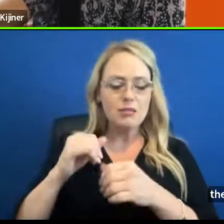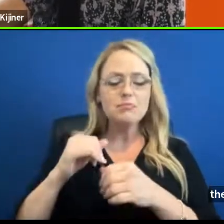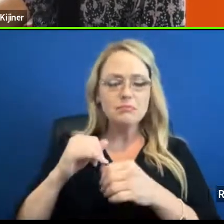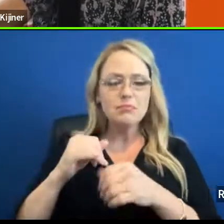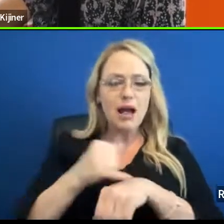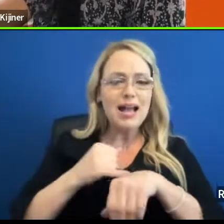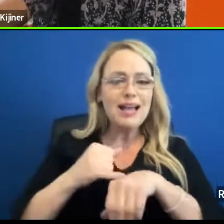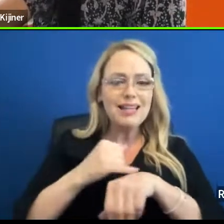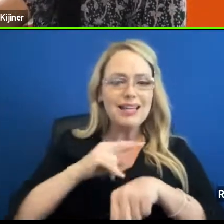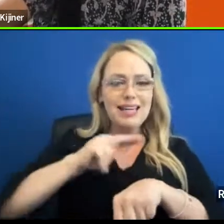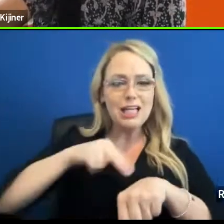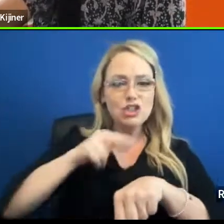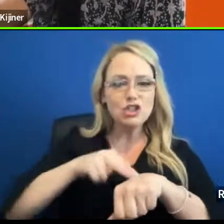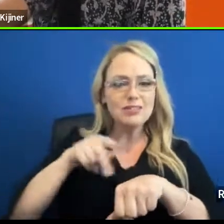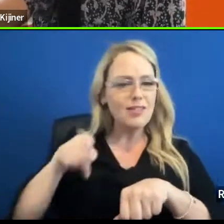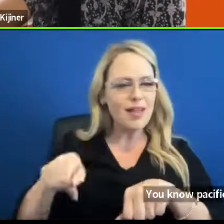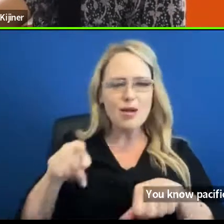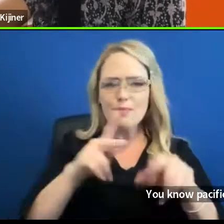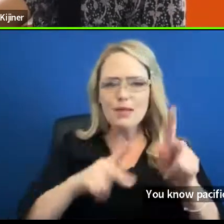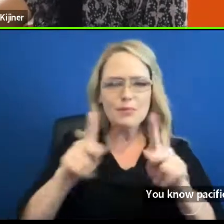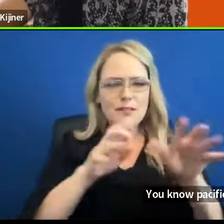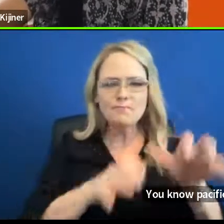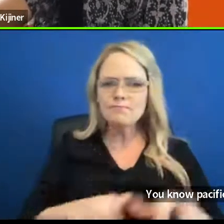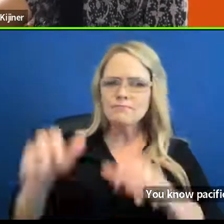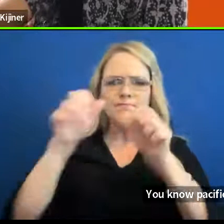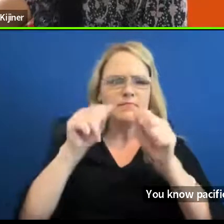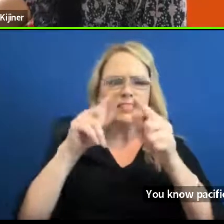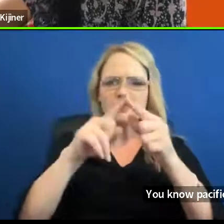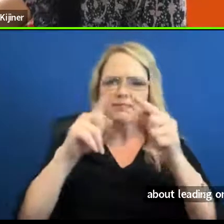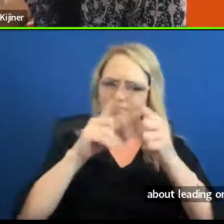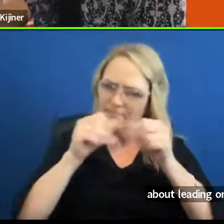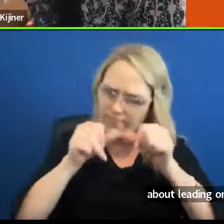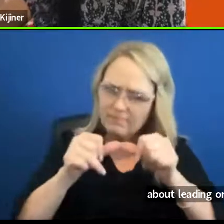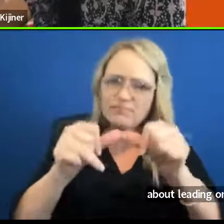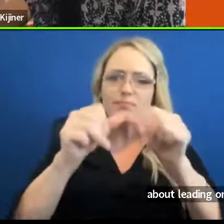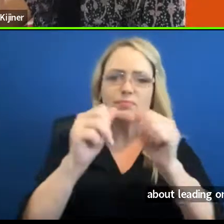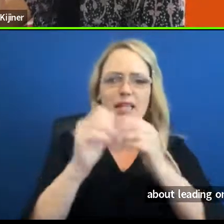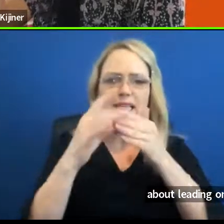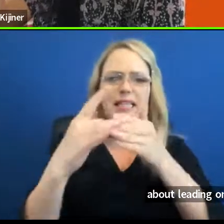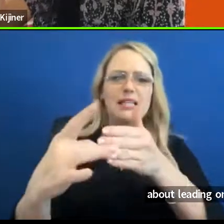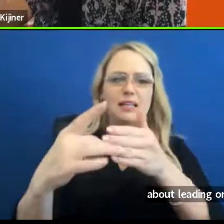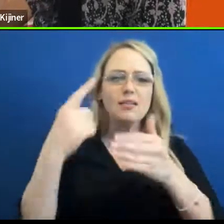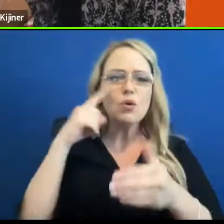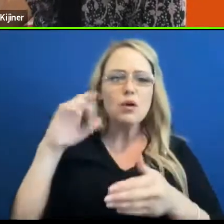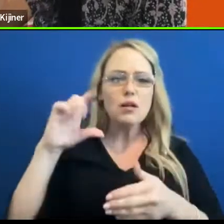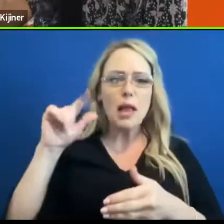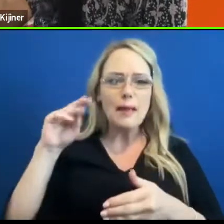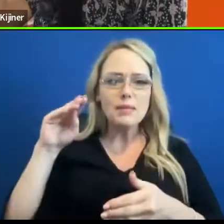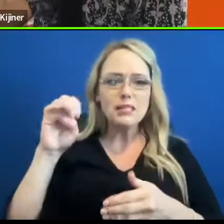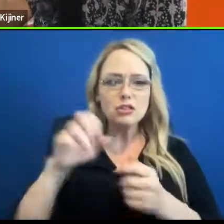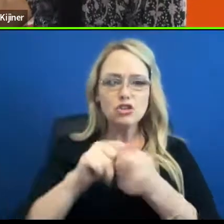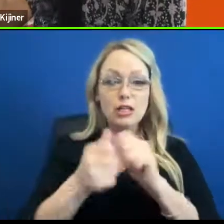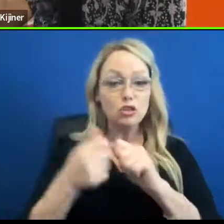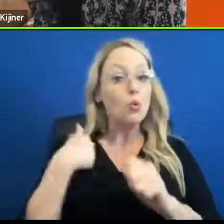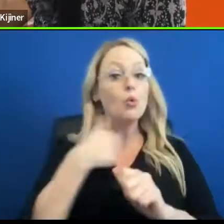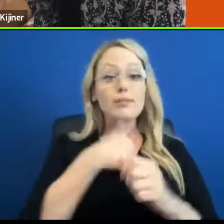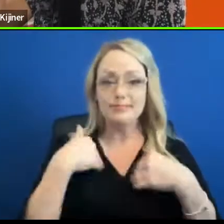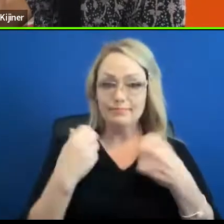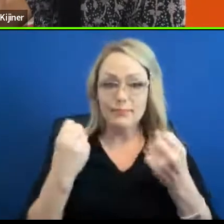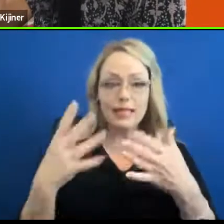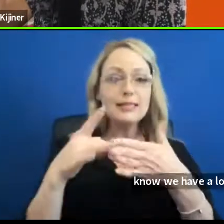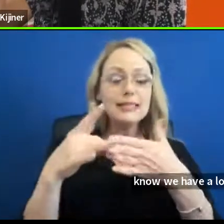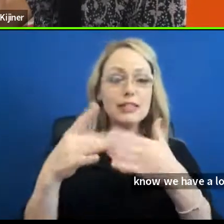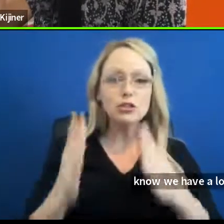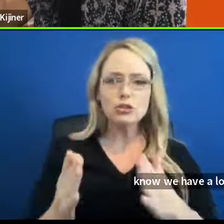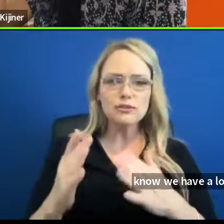leading on the front, you know, internationally on climate change. You know, we have a lot of leaders who've been really vocal about it. You